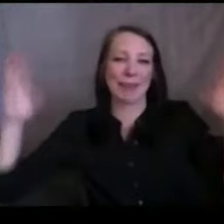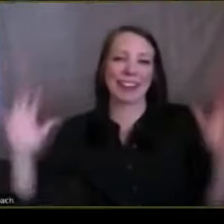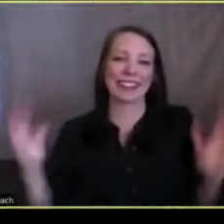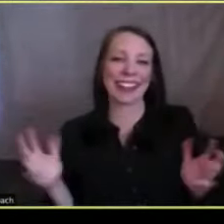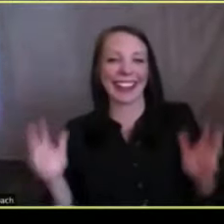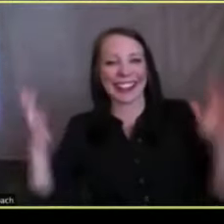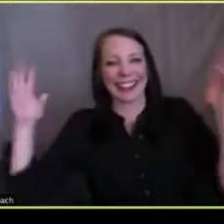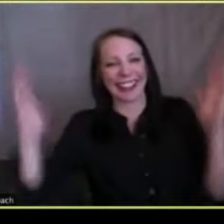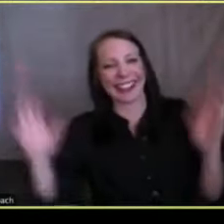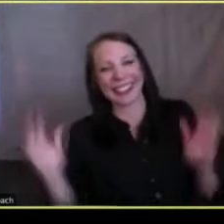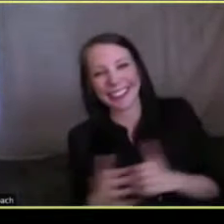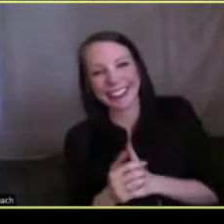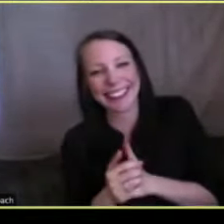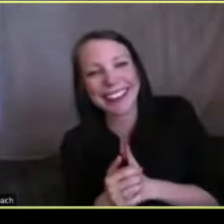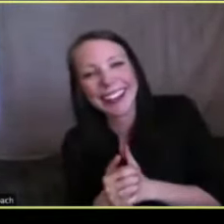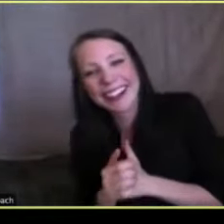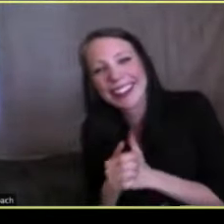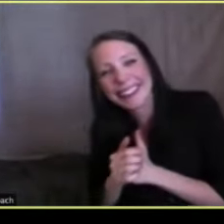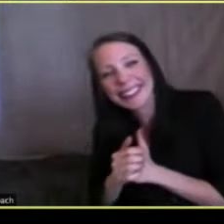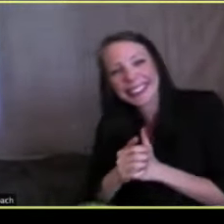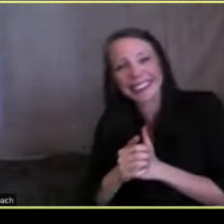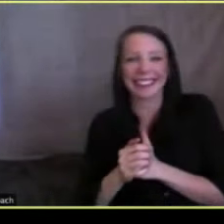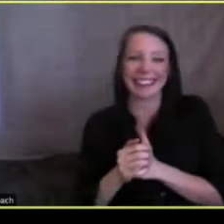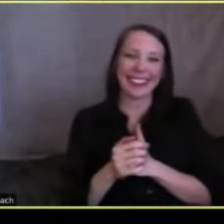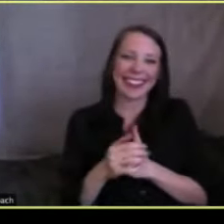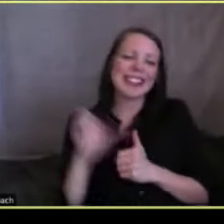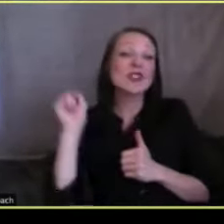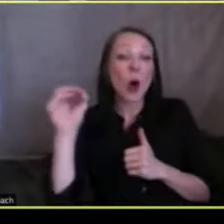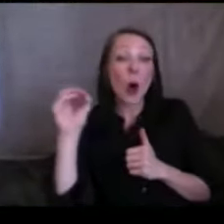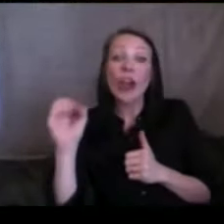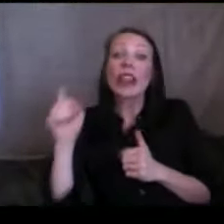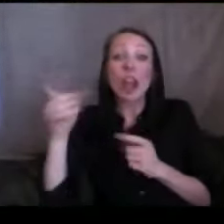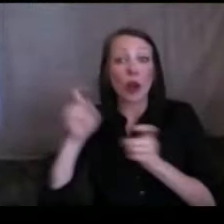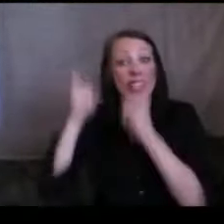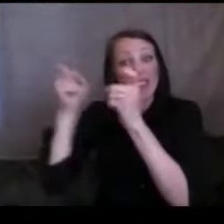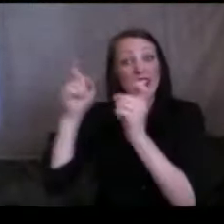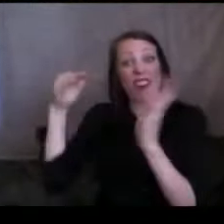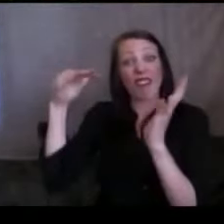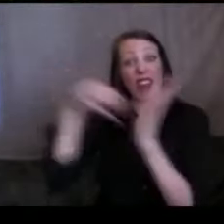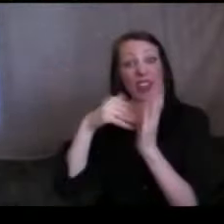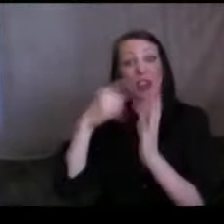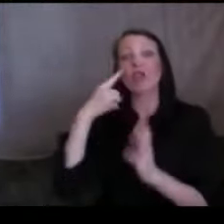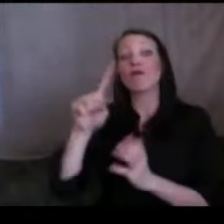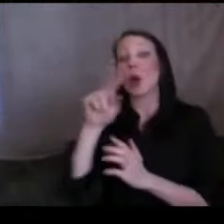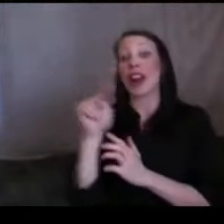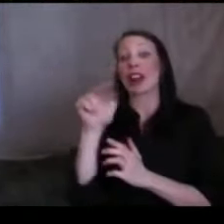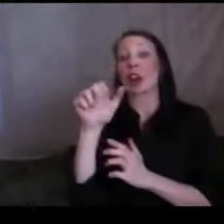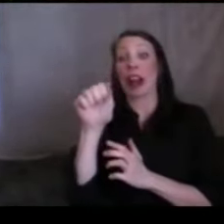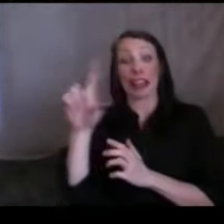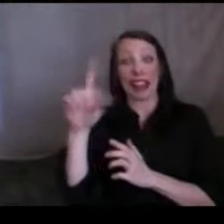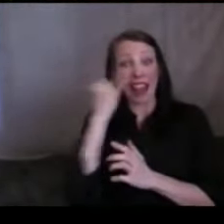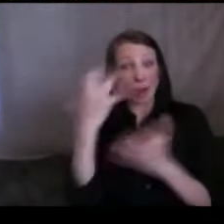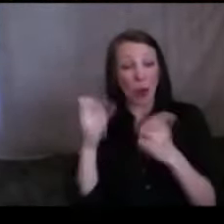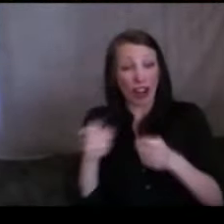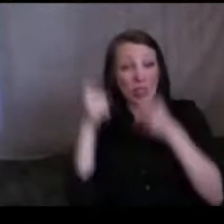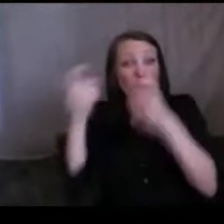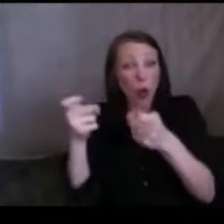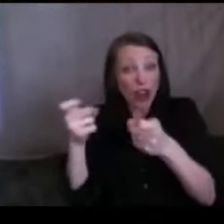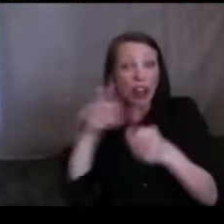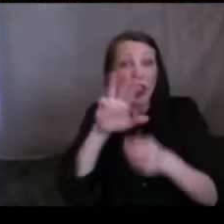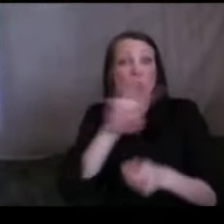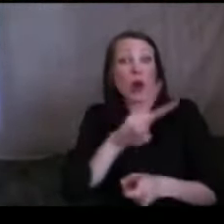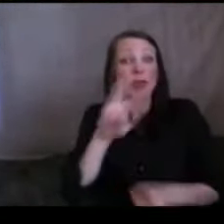organization. Yeah, right, exactly. If you'd like to donate to this organization, you can visit their website at